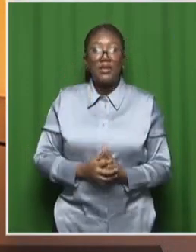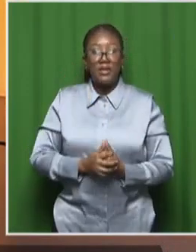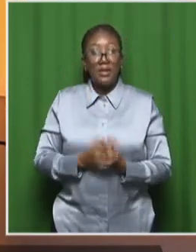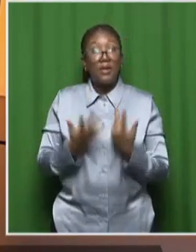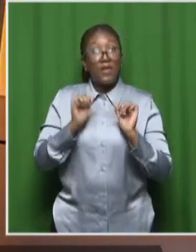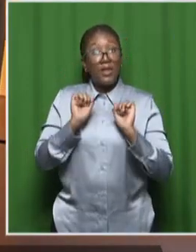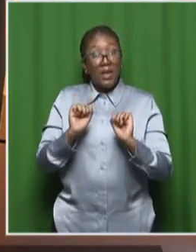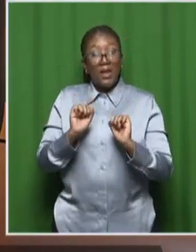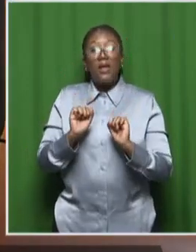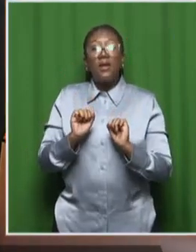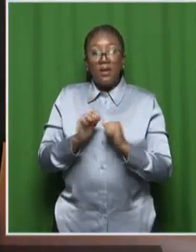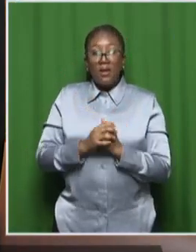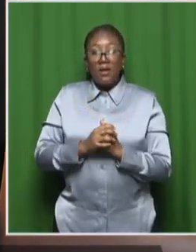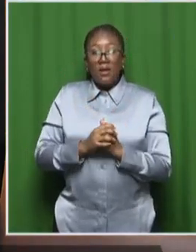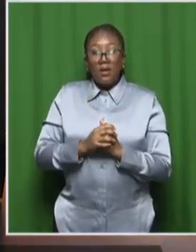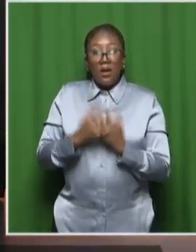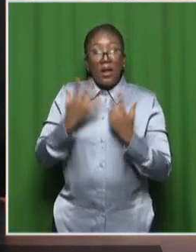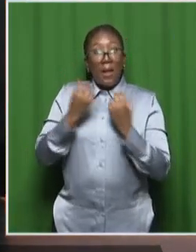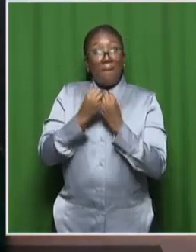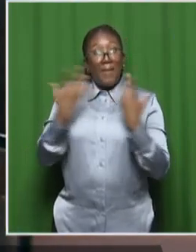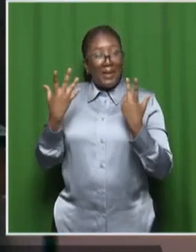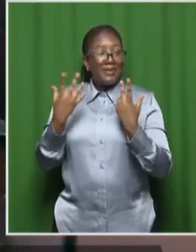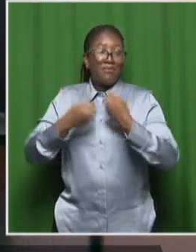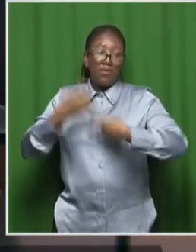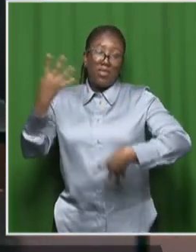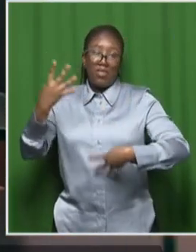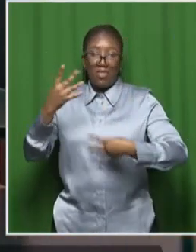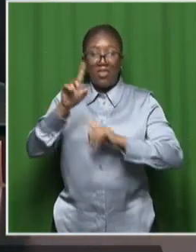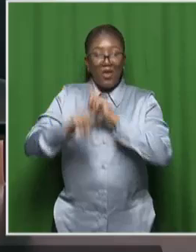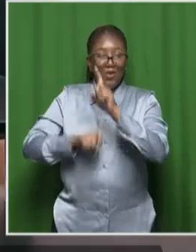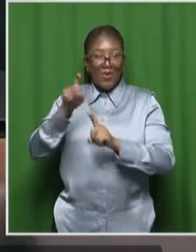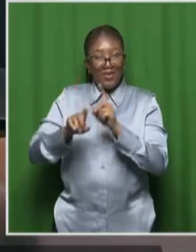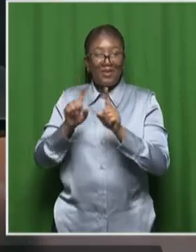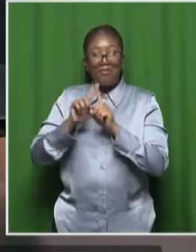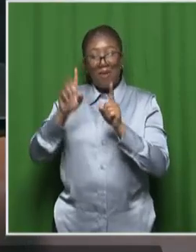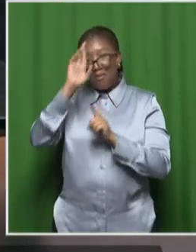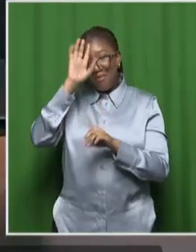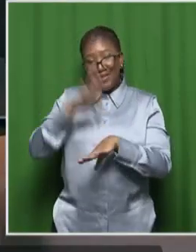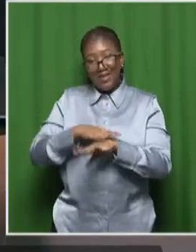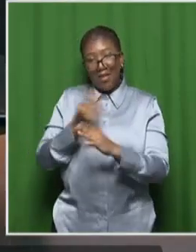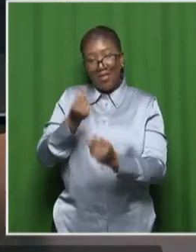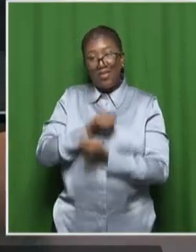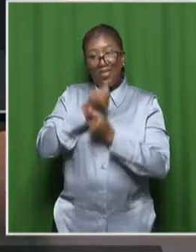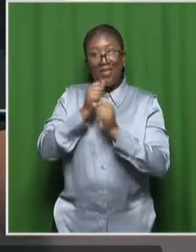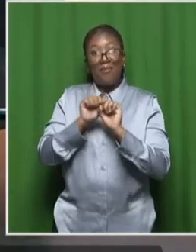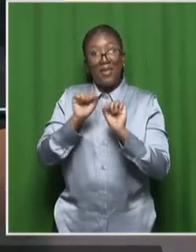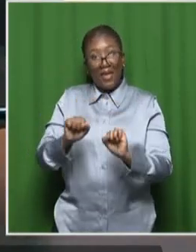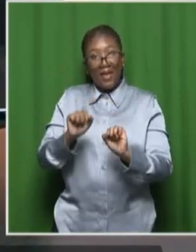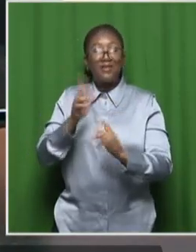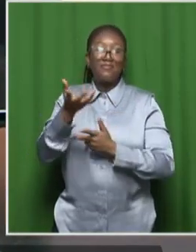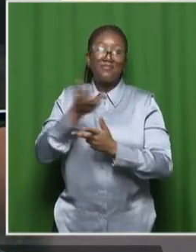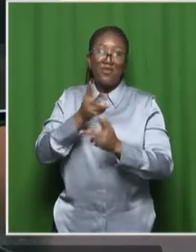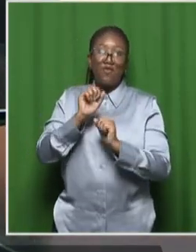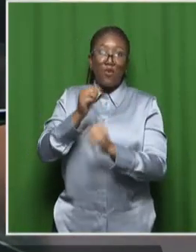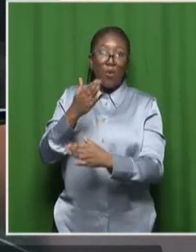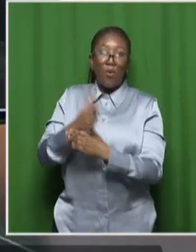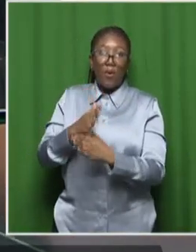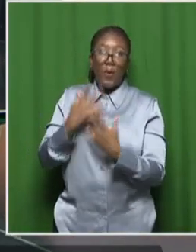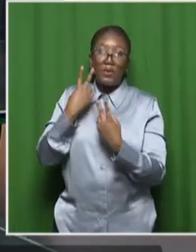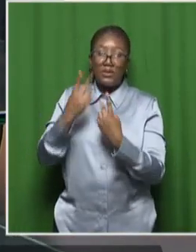they're facing. There's so many more questions left unanswered at this point, but I know people can engage with your work, and obviously it's going to be